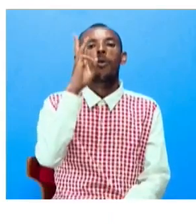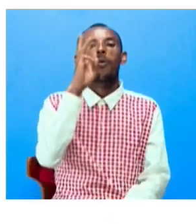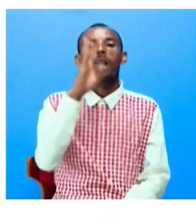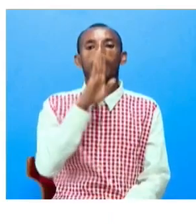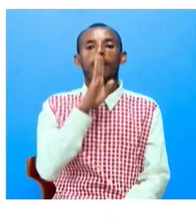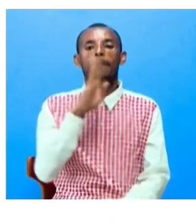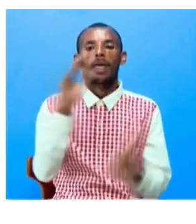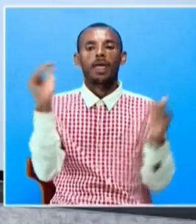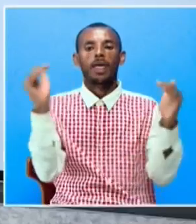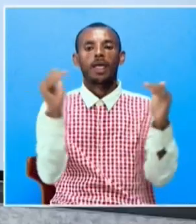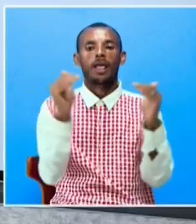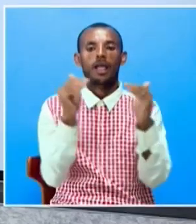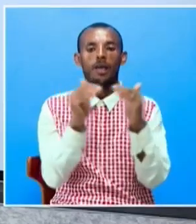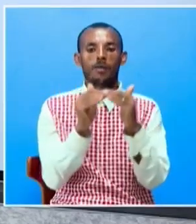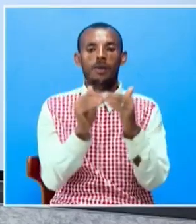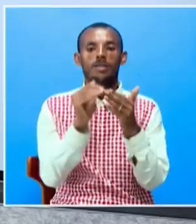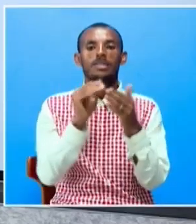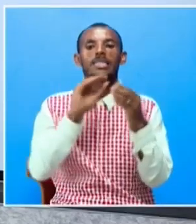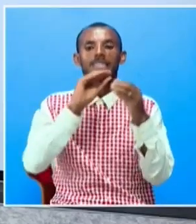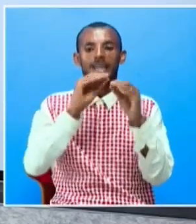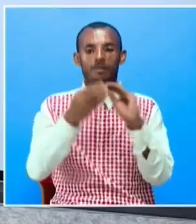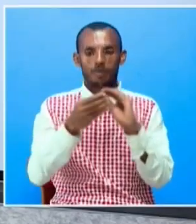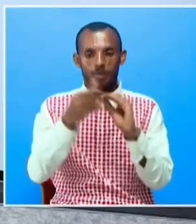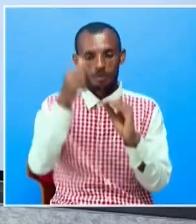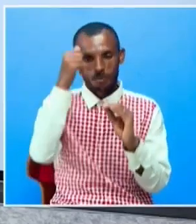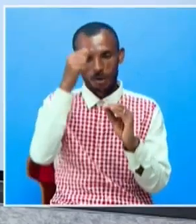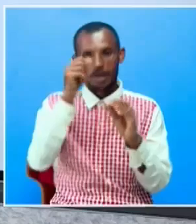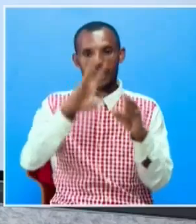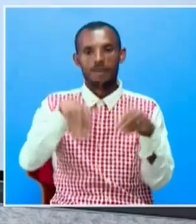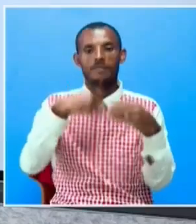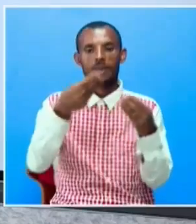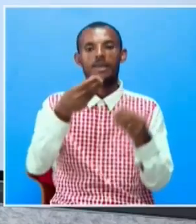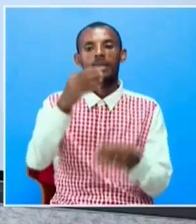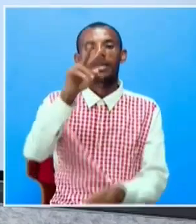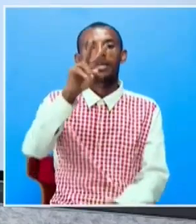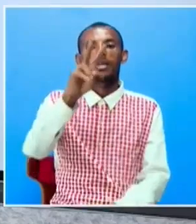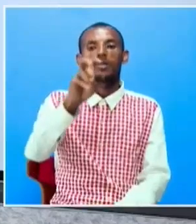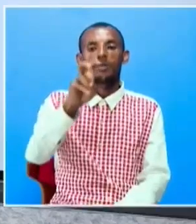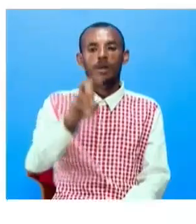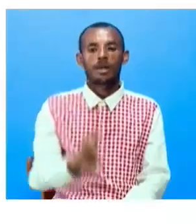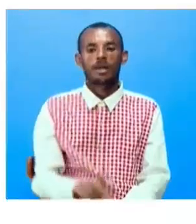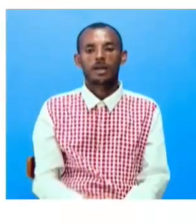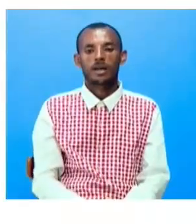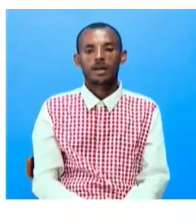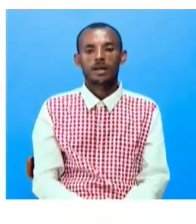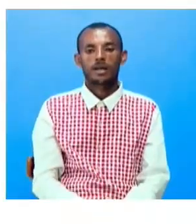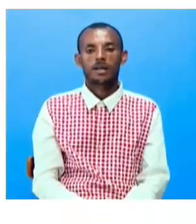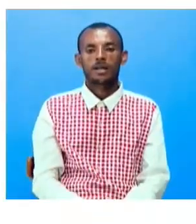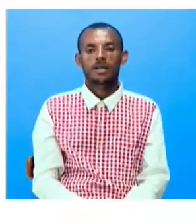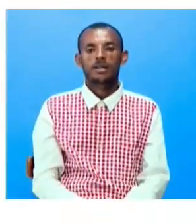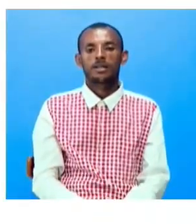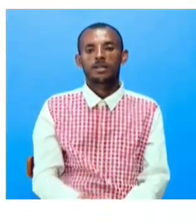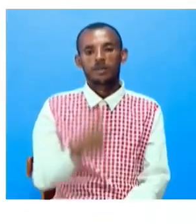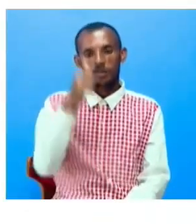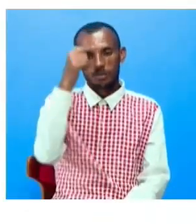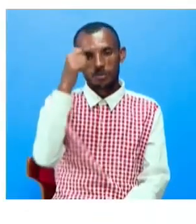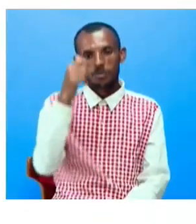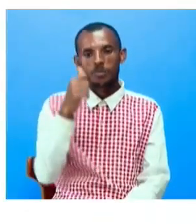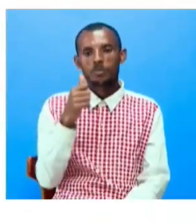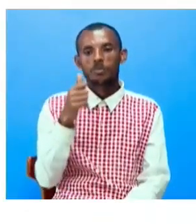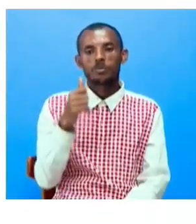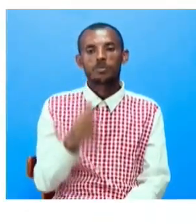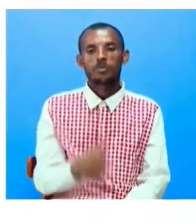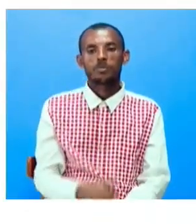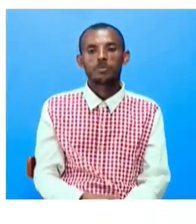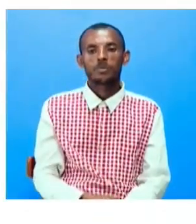to, here the number of boys is given to be, it is 20. So it is 20 ratio,